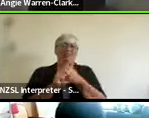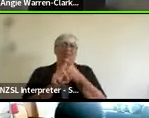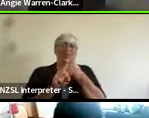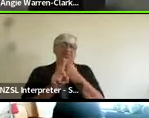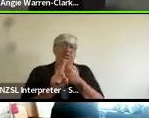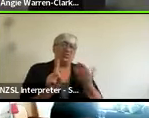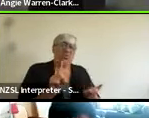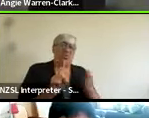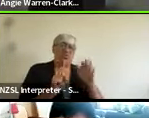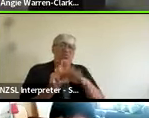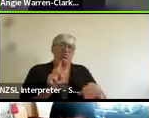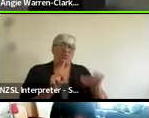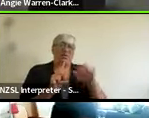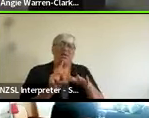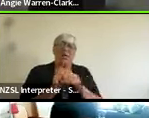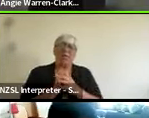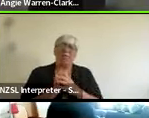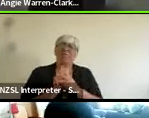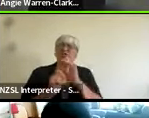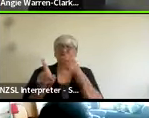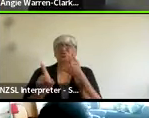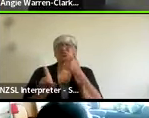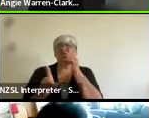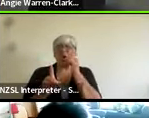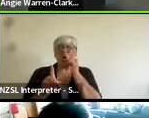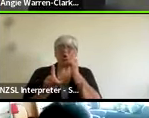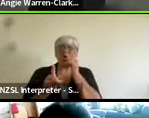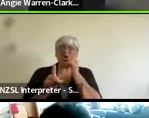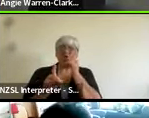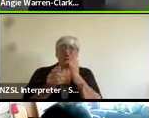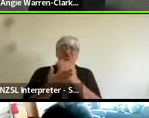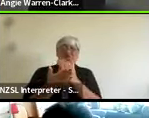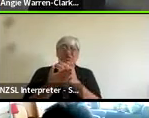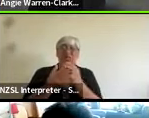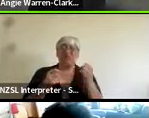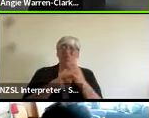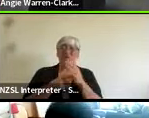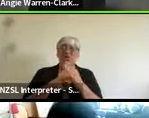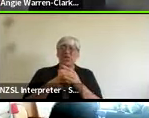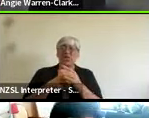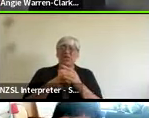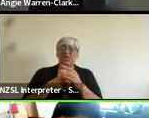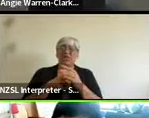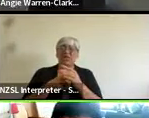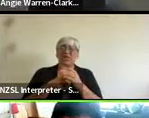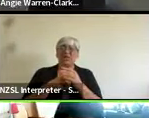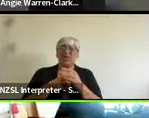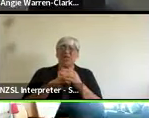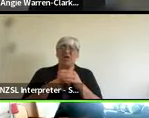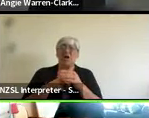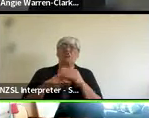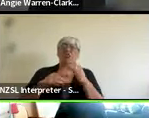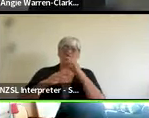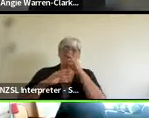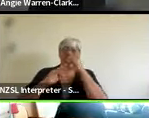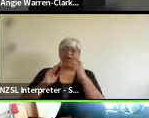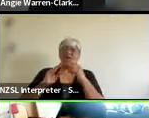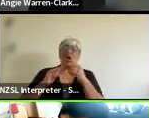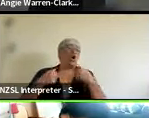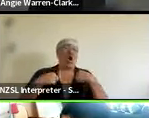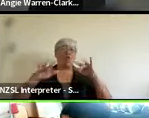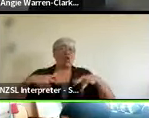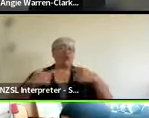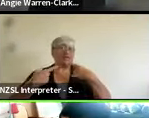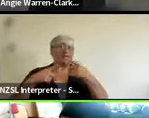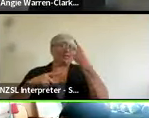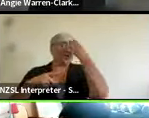family, but it's, as you know, it's very important that we don't have any identifying factors. I haven't named any names, and I